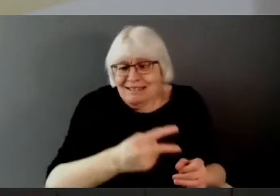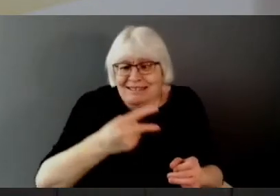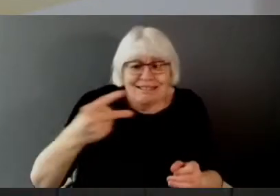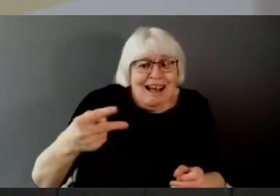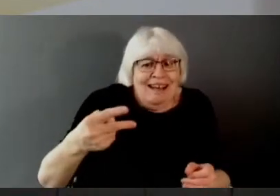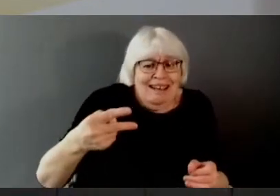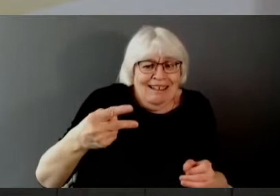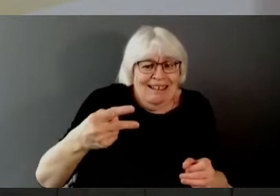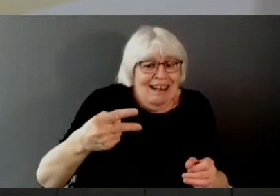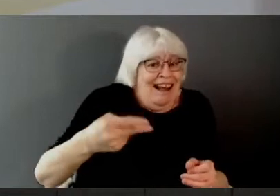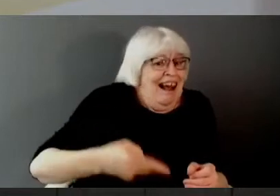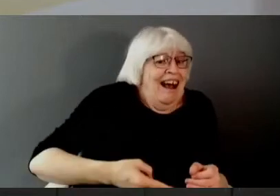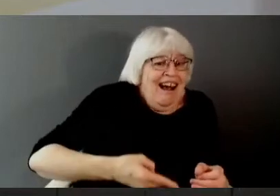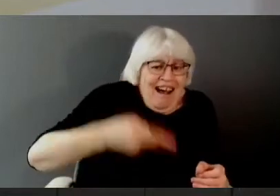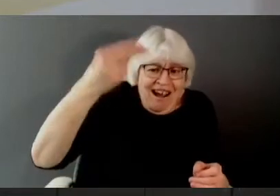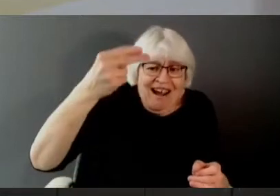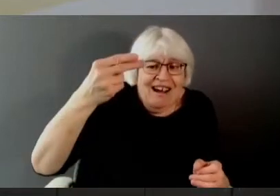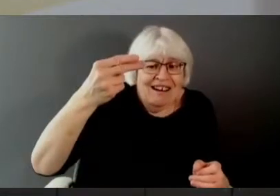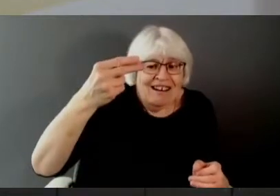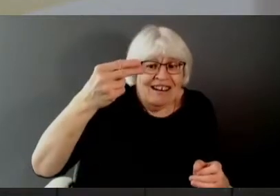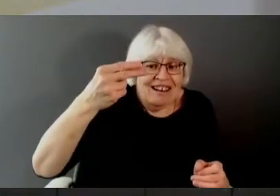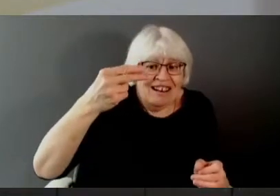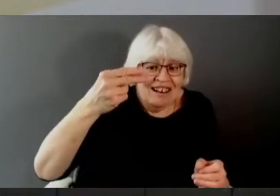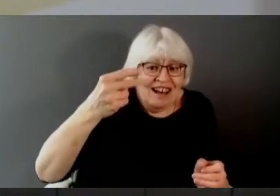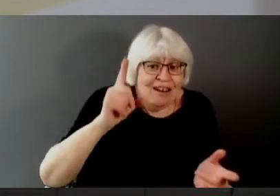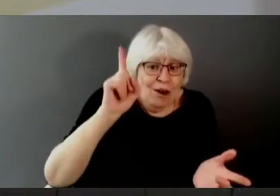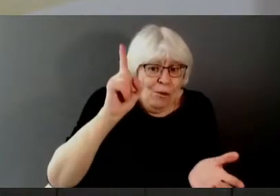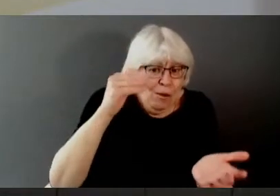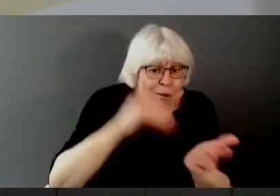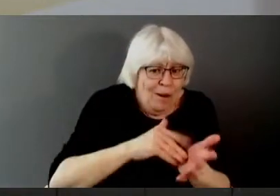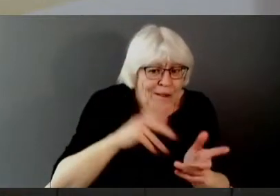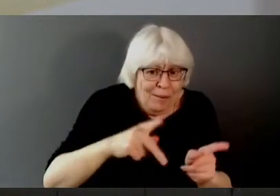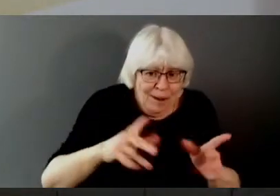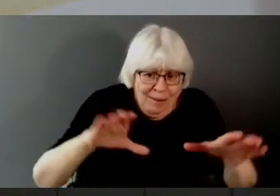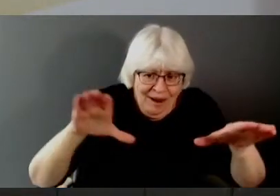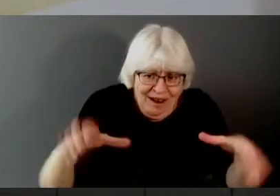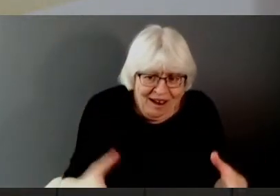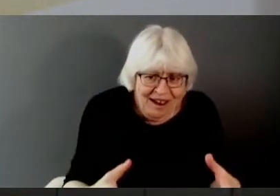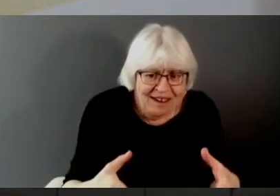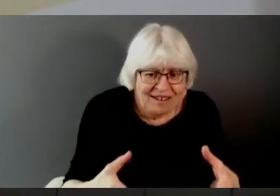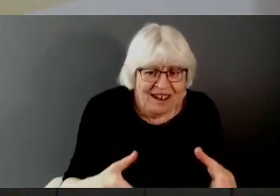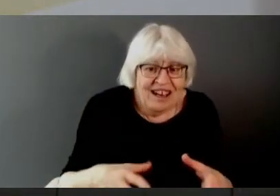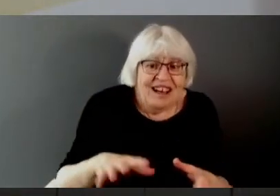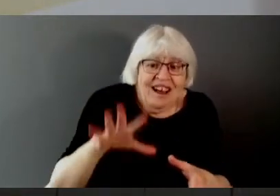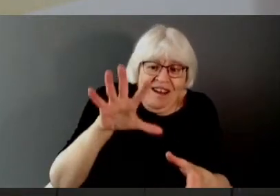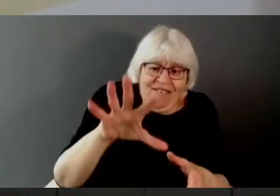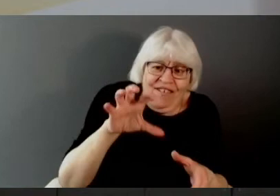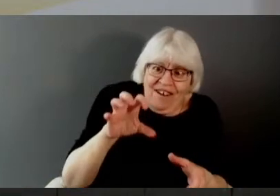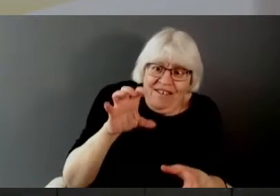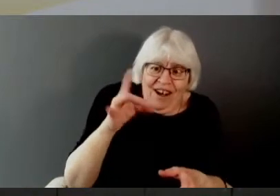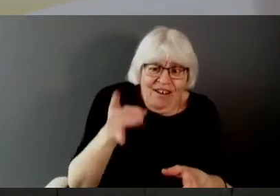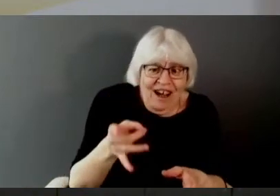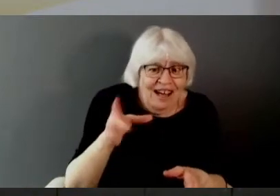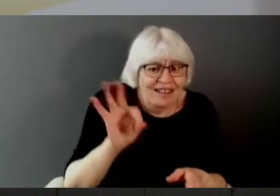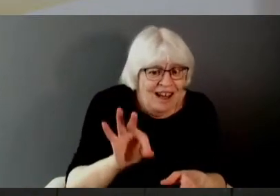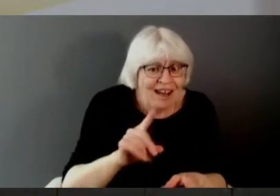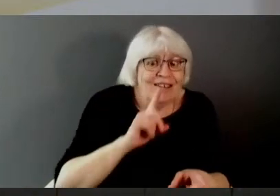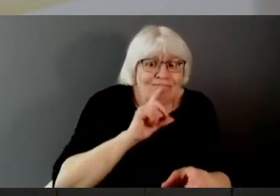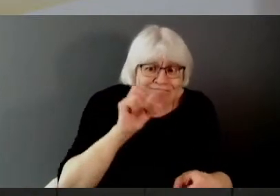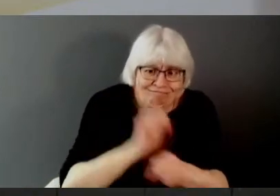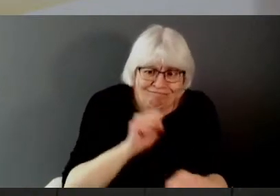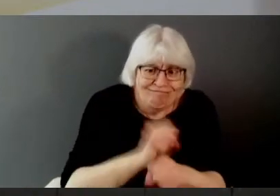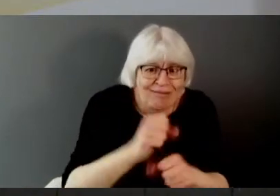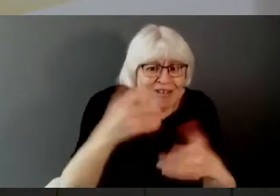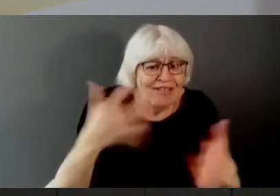1,000 population. The Canadian average is 386 tests per 1,000 population. It's important that anyone who